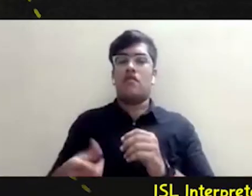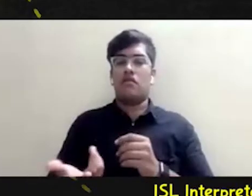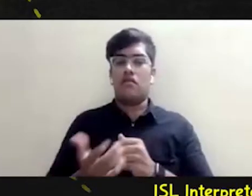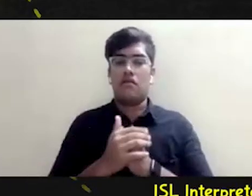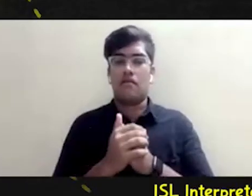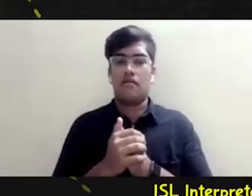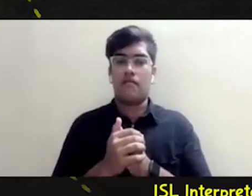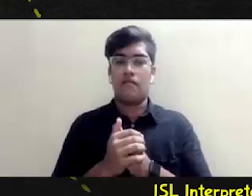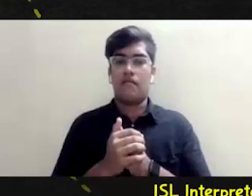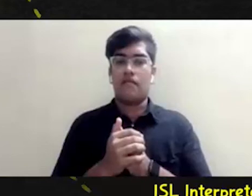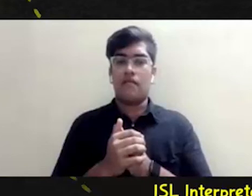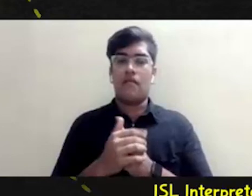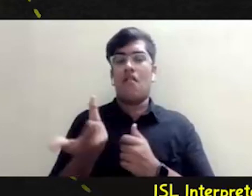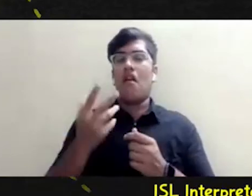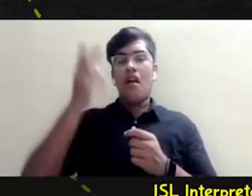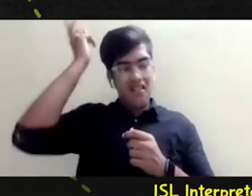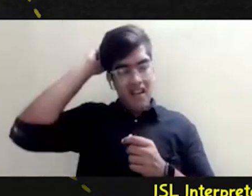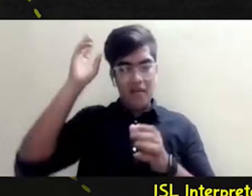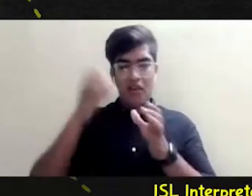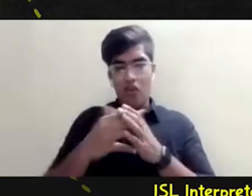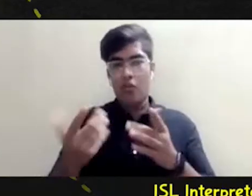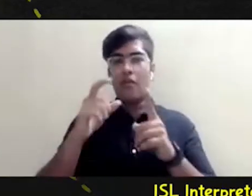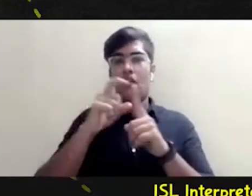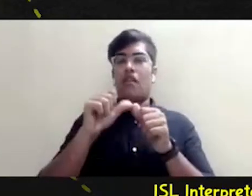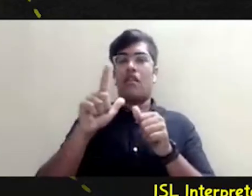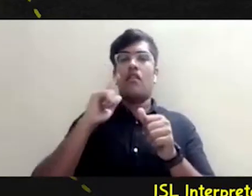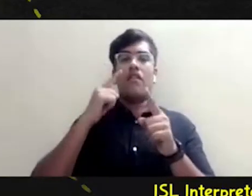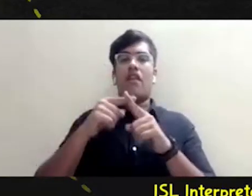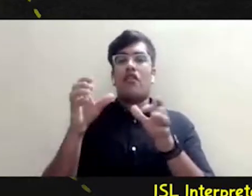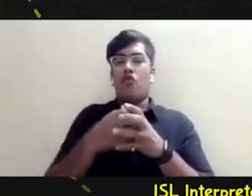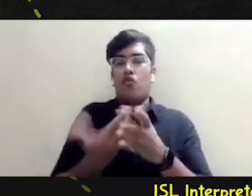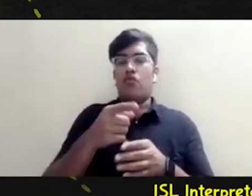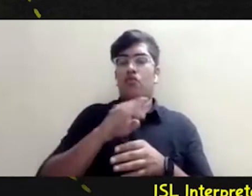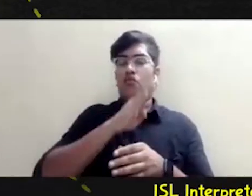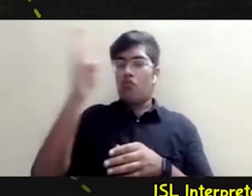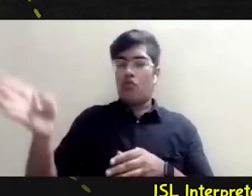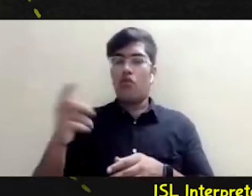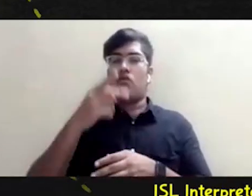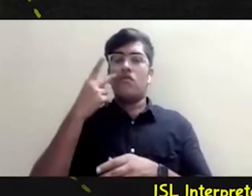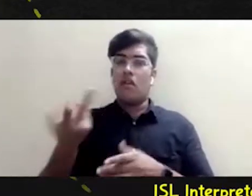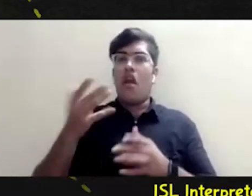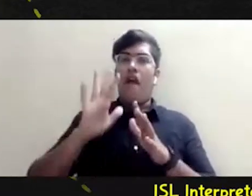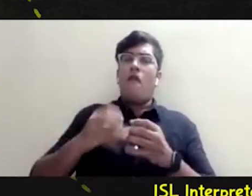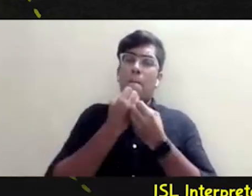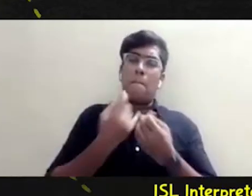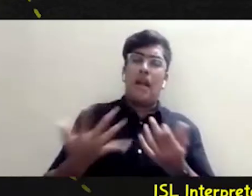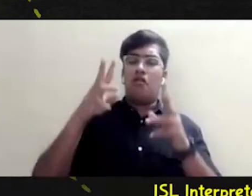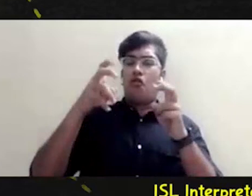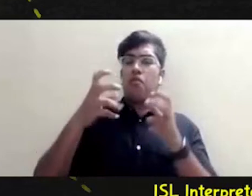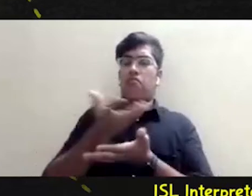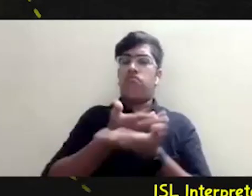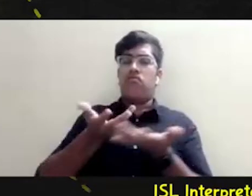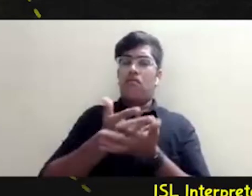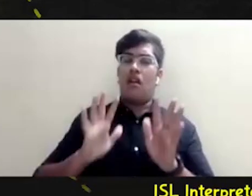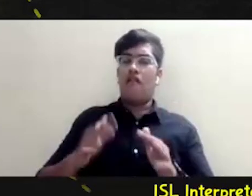Dalit community or a tribal community or a nomadic tribe community, they have many things to talk about. There are many things to say about it, but then they would